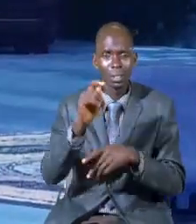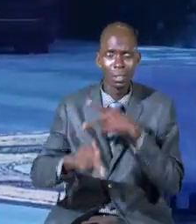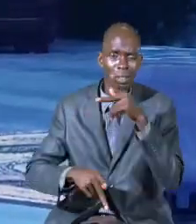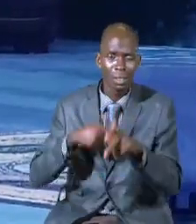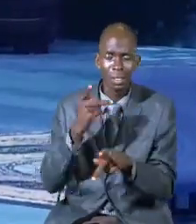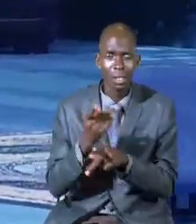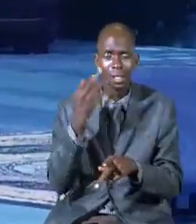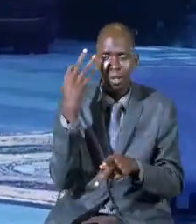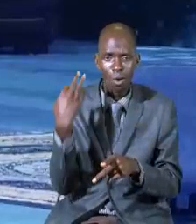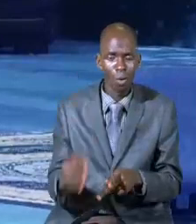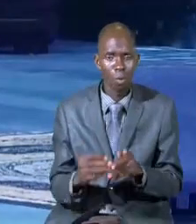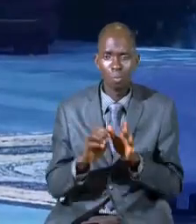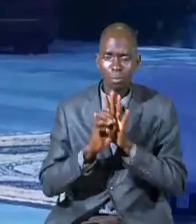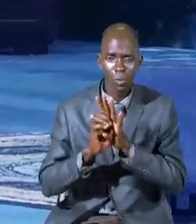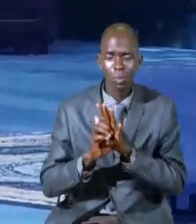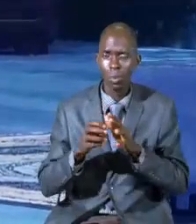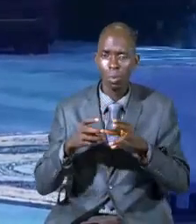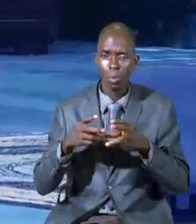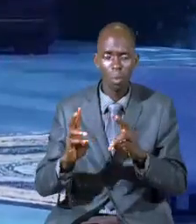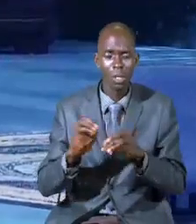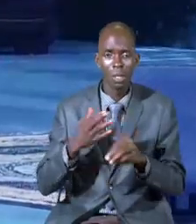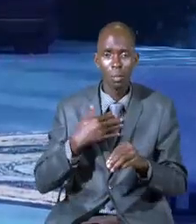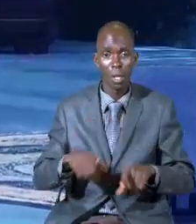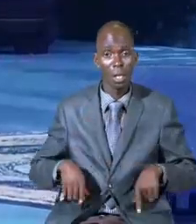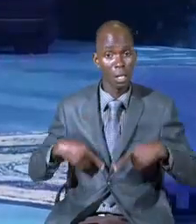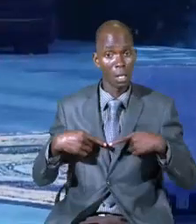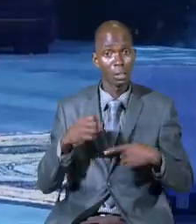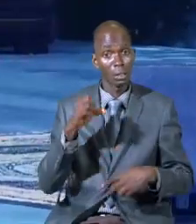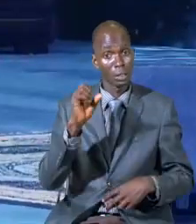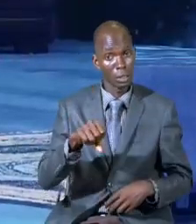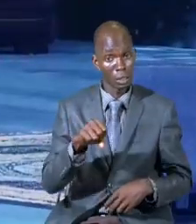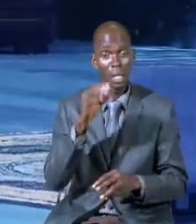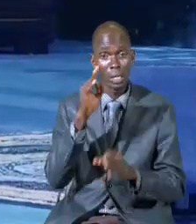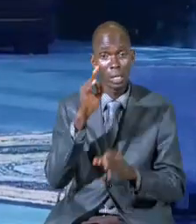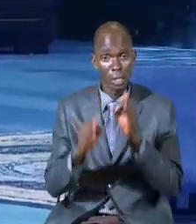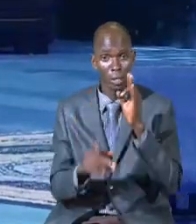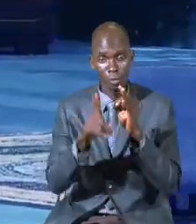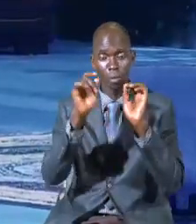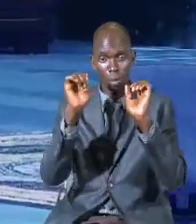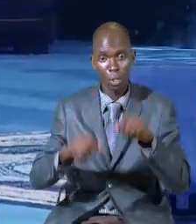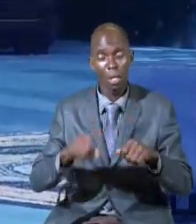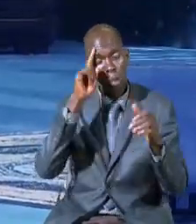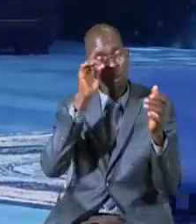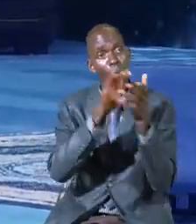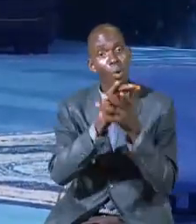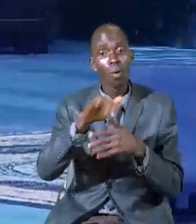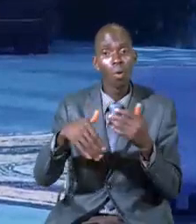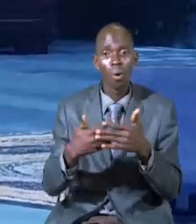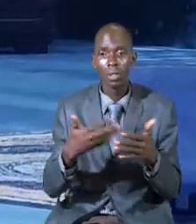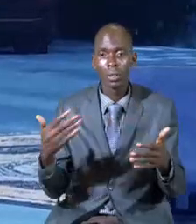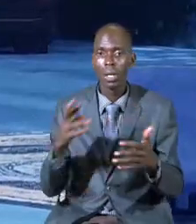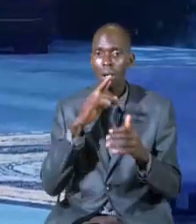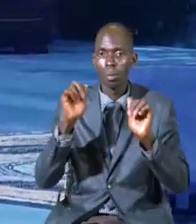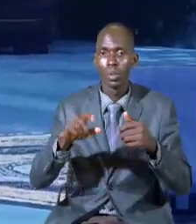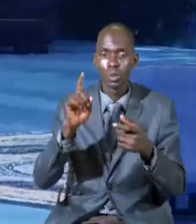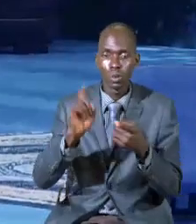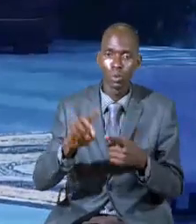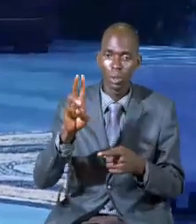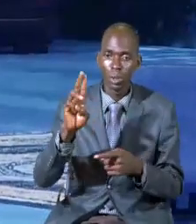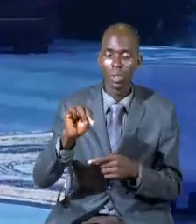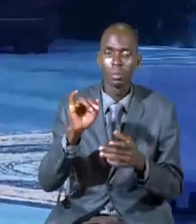my life? If thou canst believe, all things are possible to him that